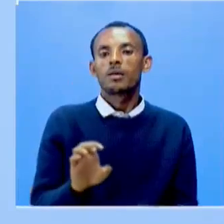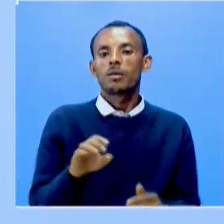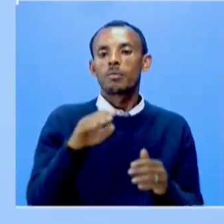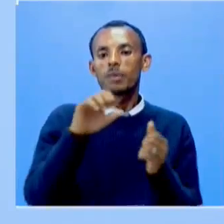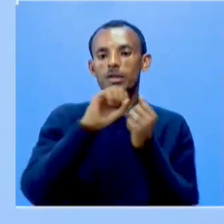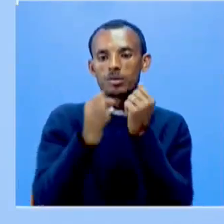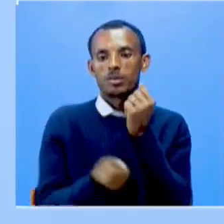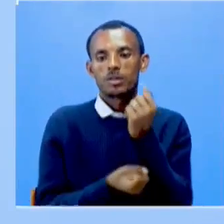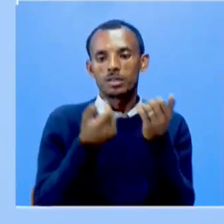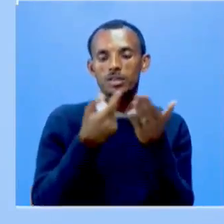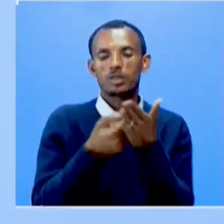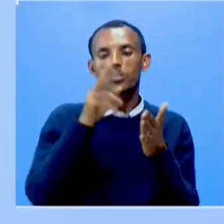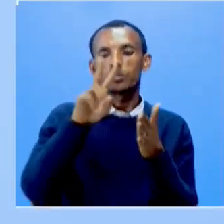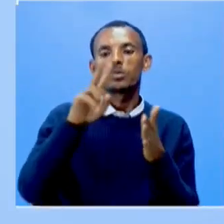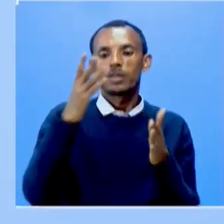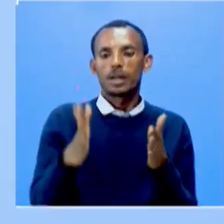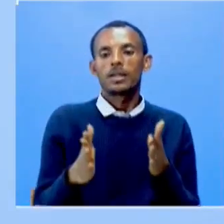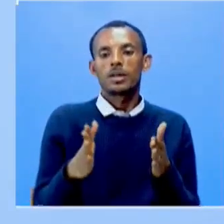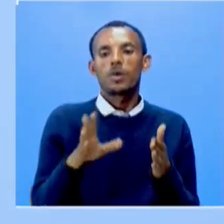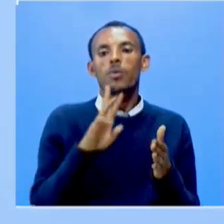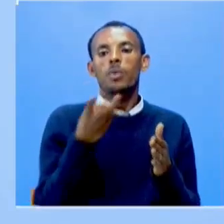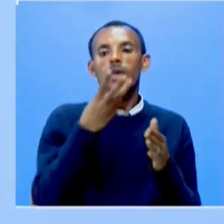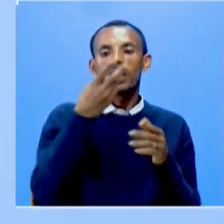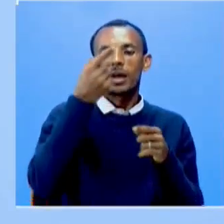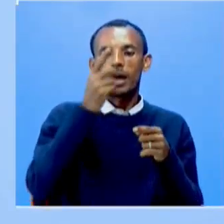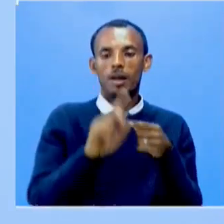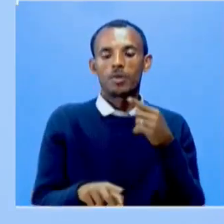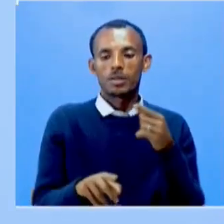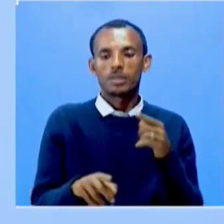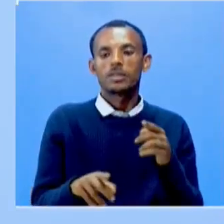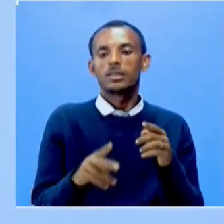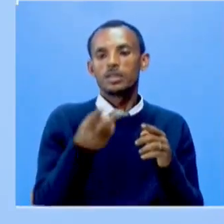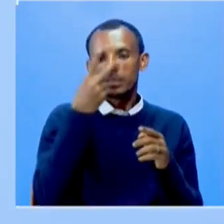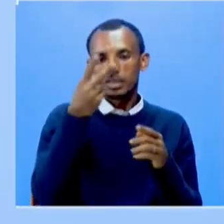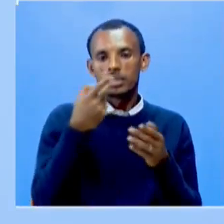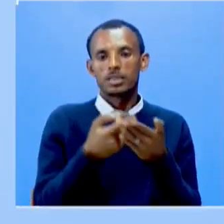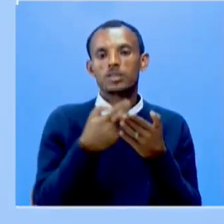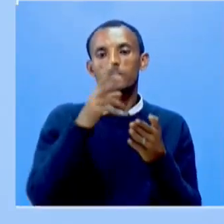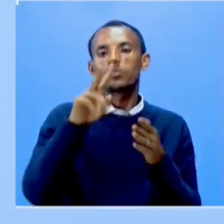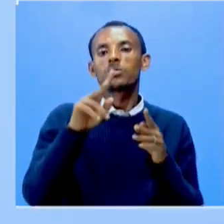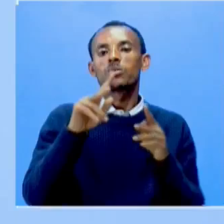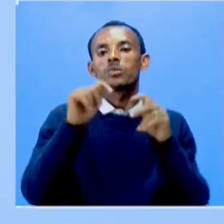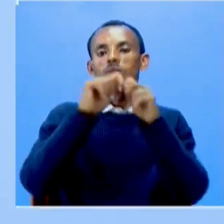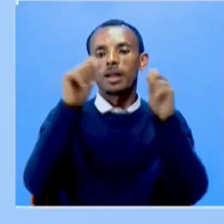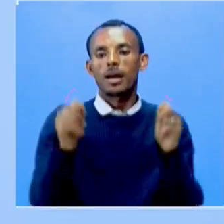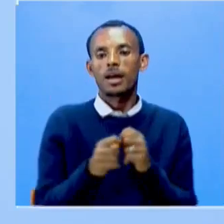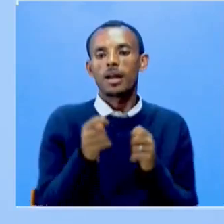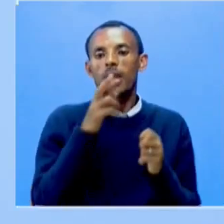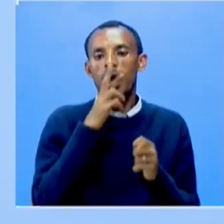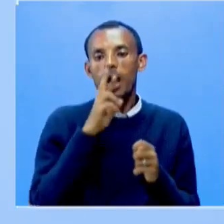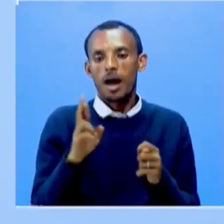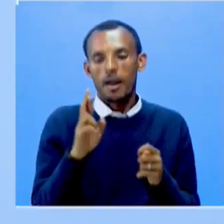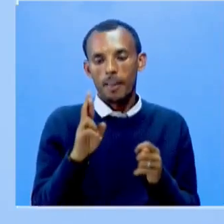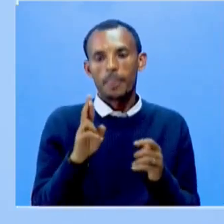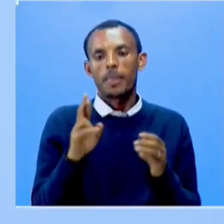we can now judge these two triangles are congruent or not. We need additional